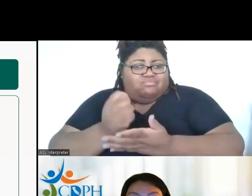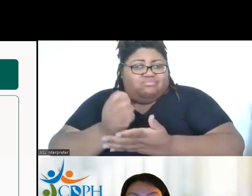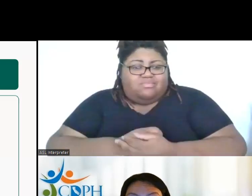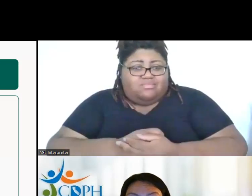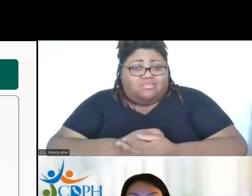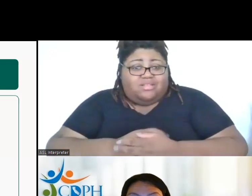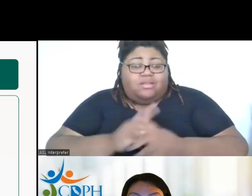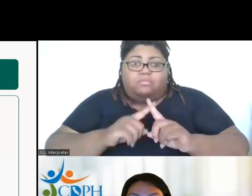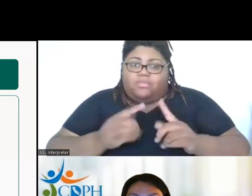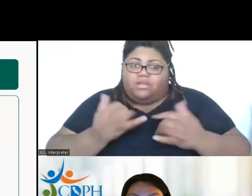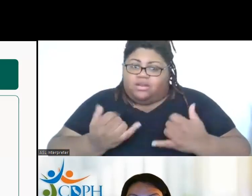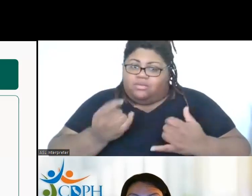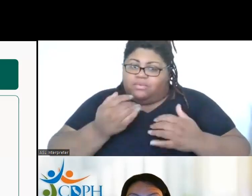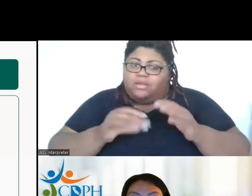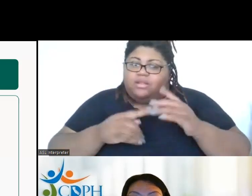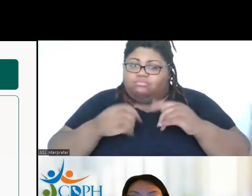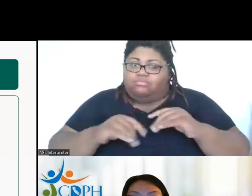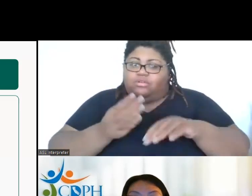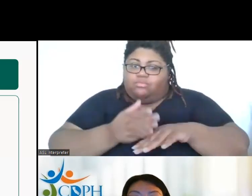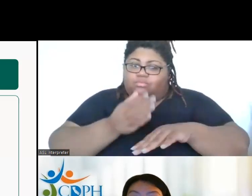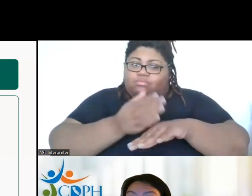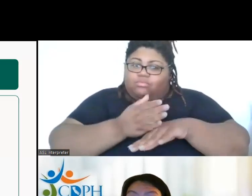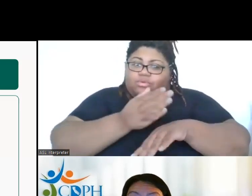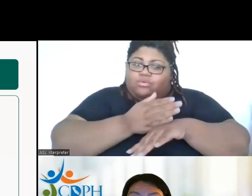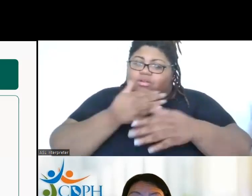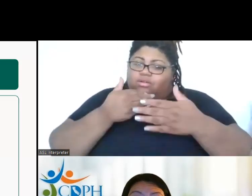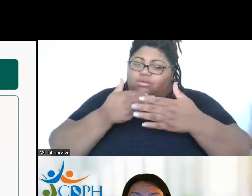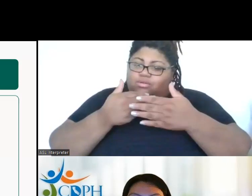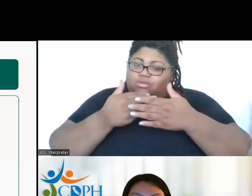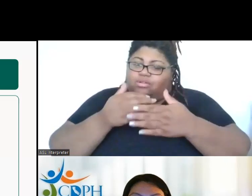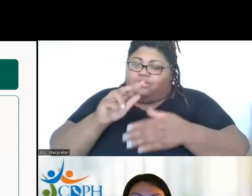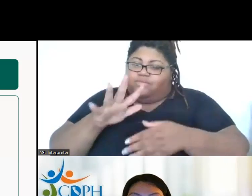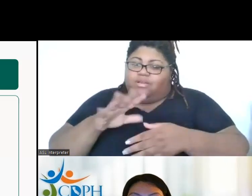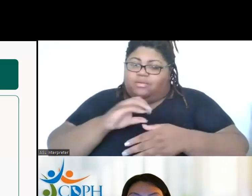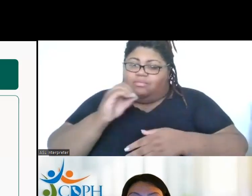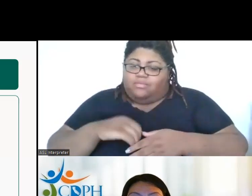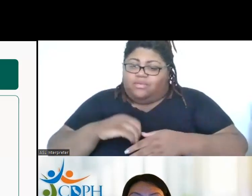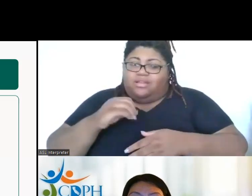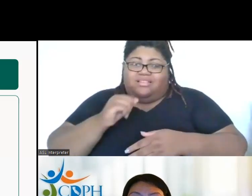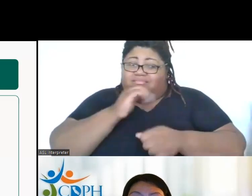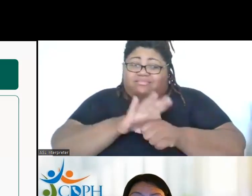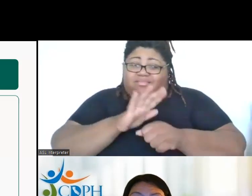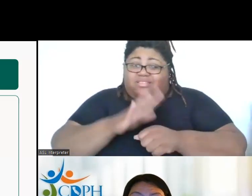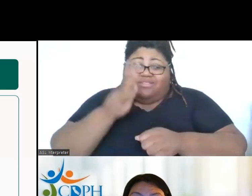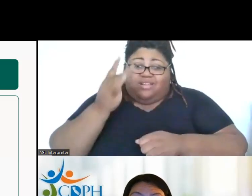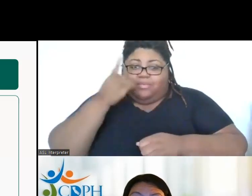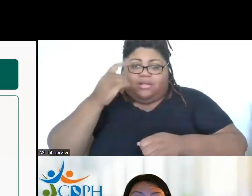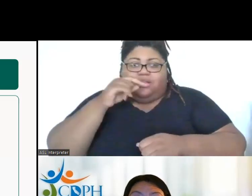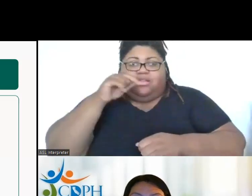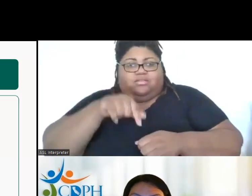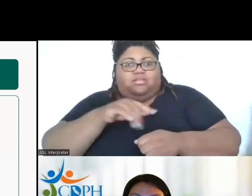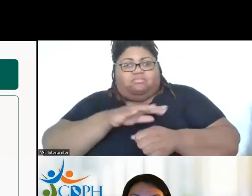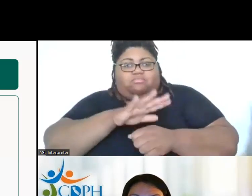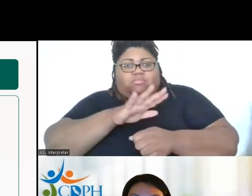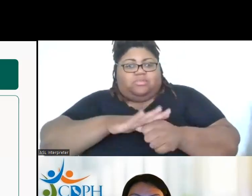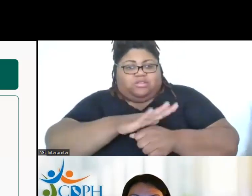time. We're closer to 35%, but that's still not enough because this is the sector where we're seeing the greatest